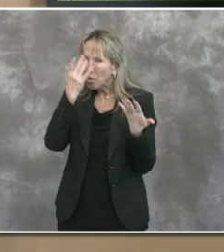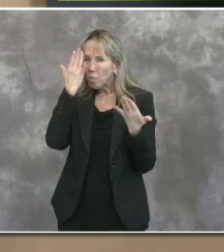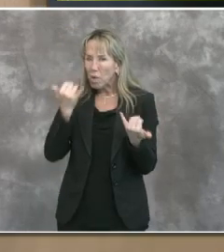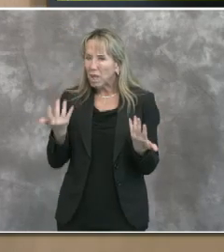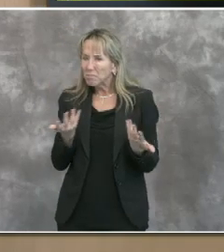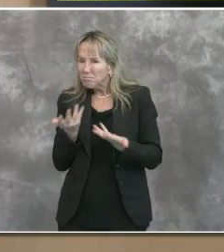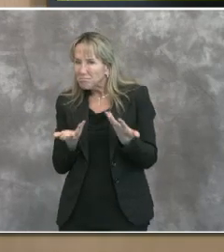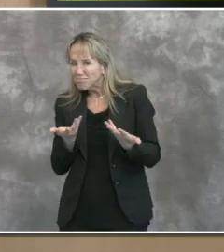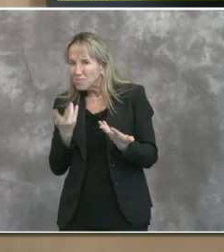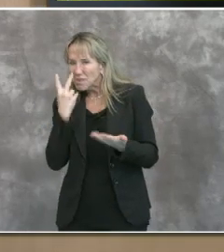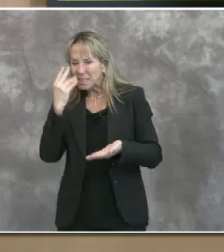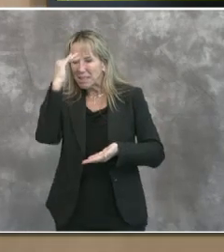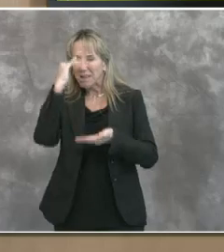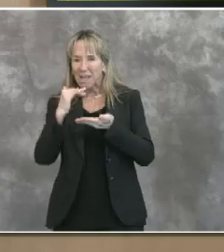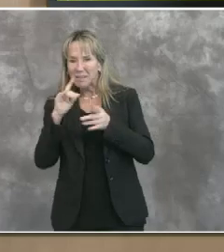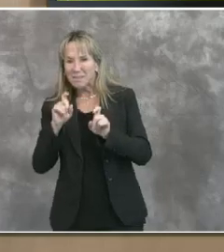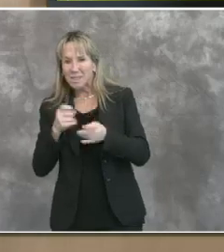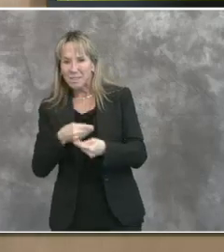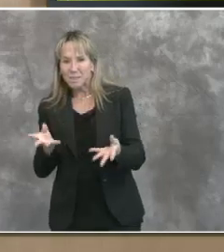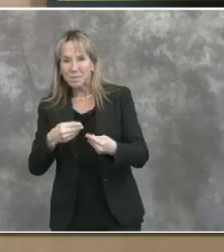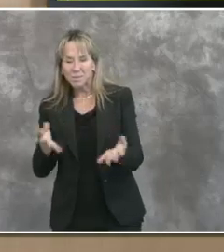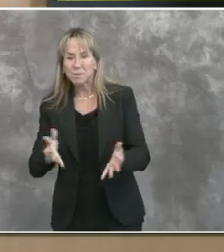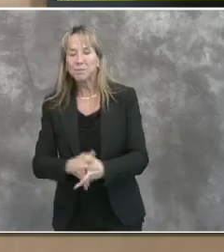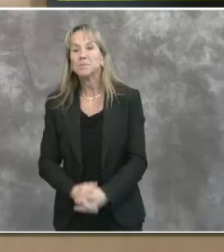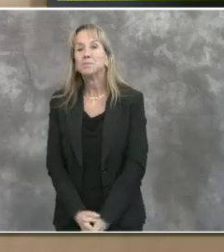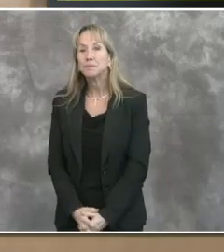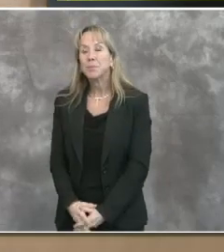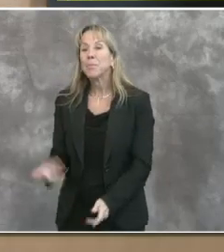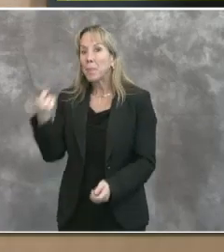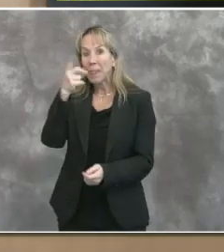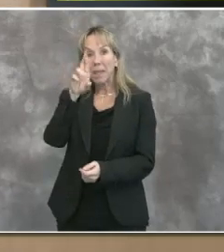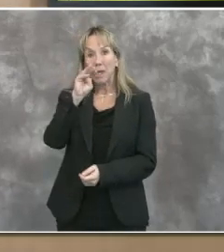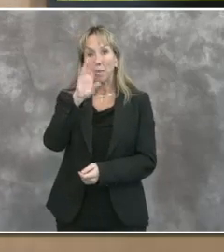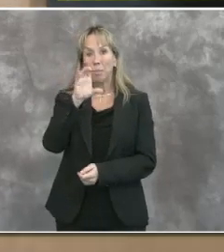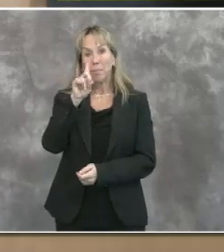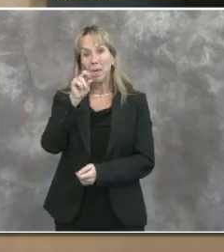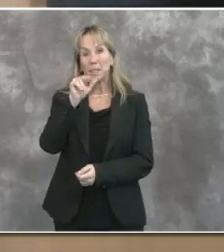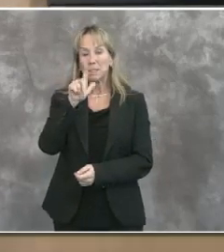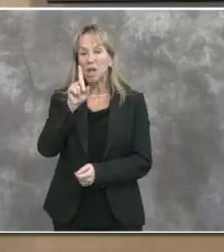there? Okay, Dr. McDonald's going to answer that question.